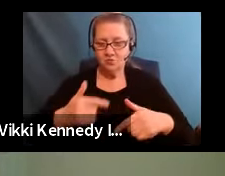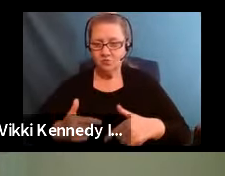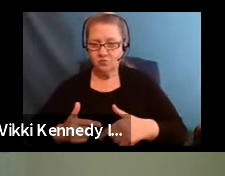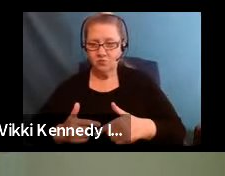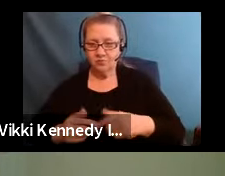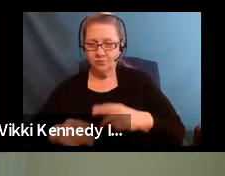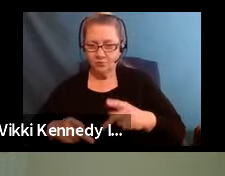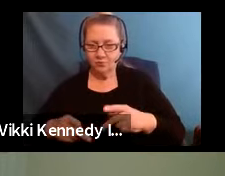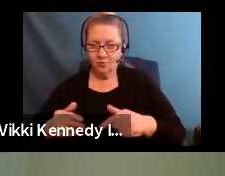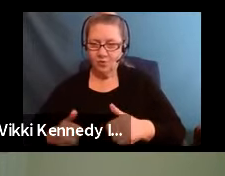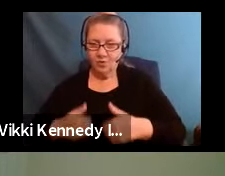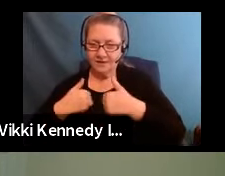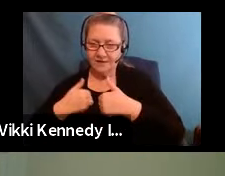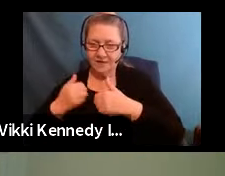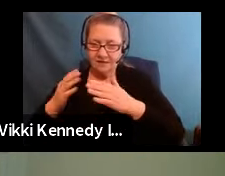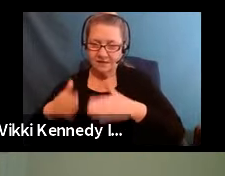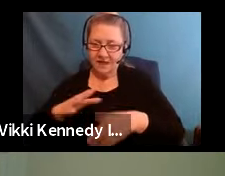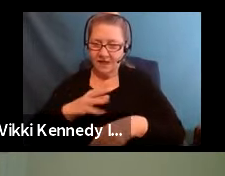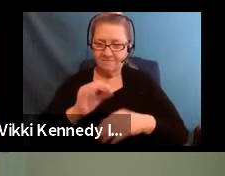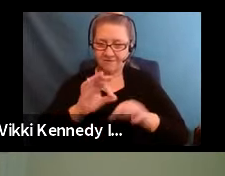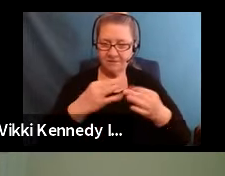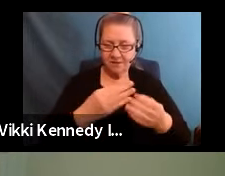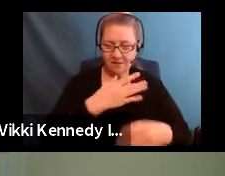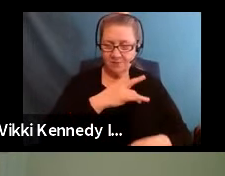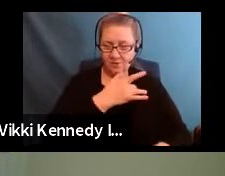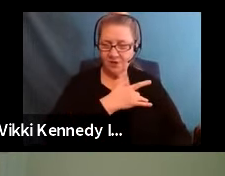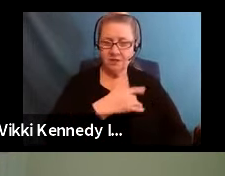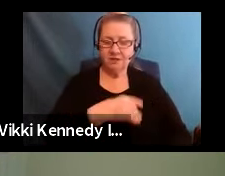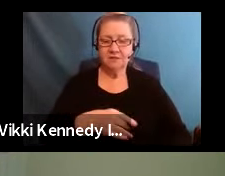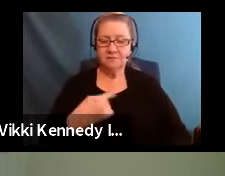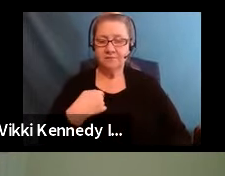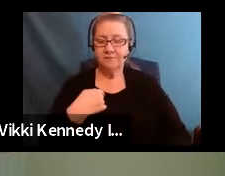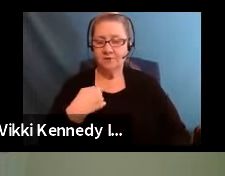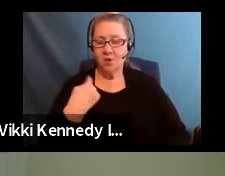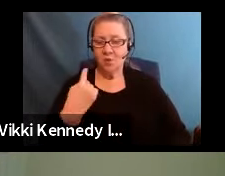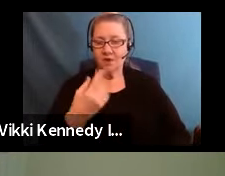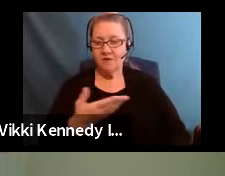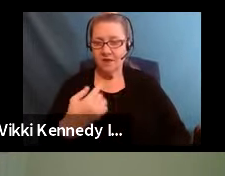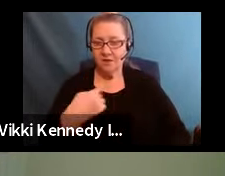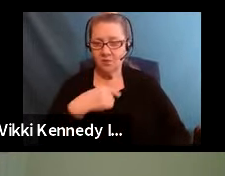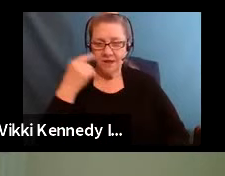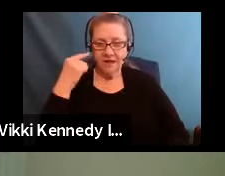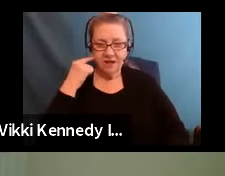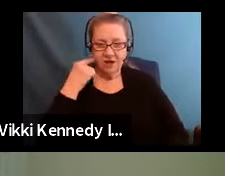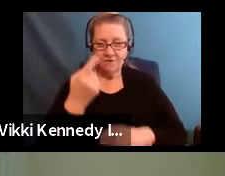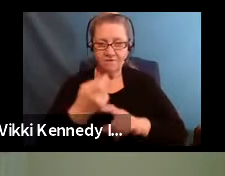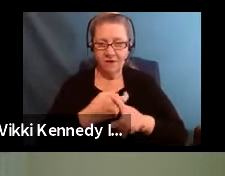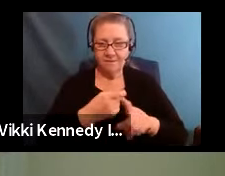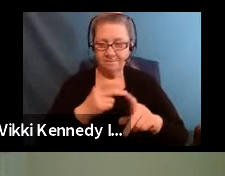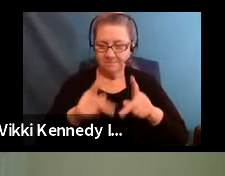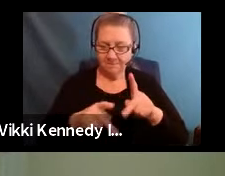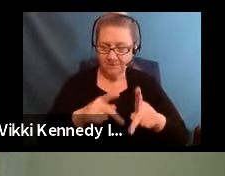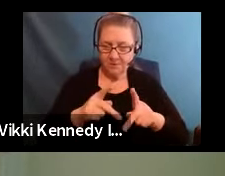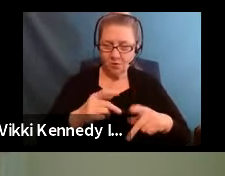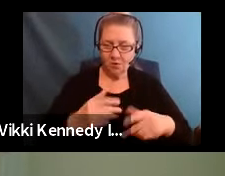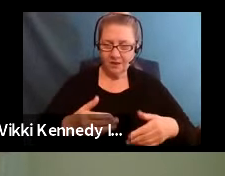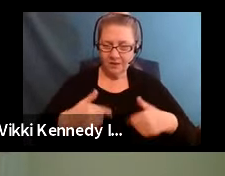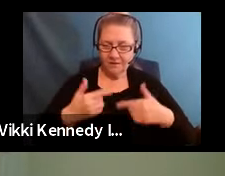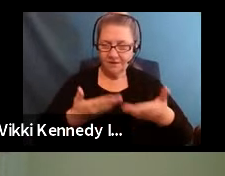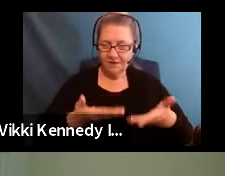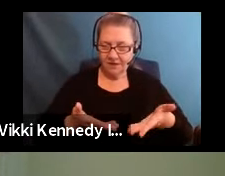wanted to echo the call for clarity. One of the things we hear from our residents and their families and our workers that gets confusing is when